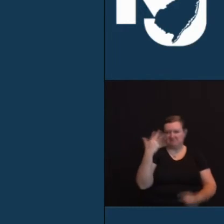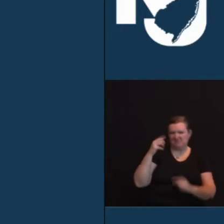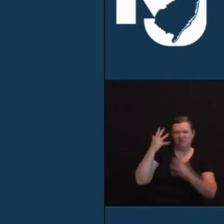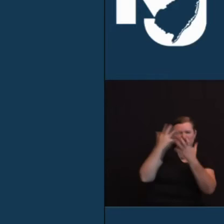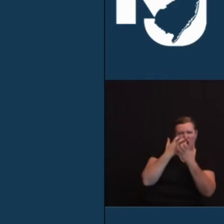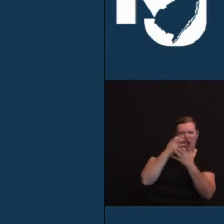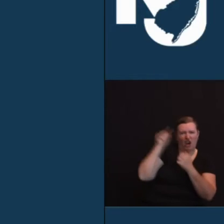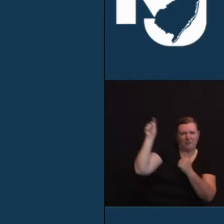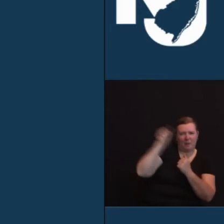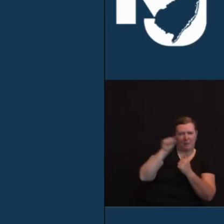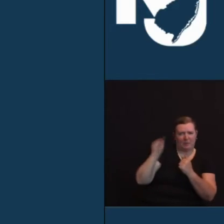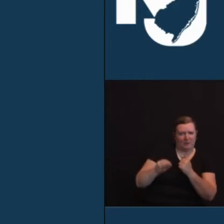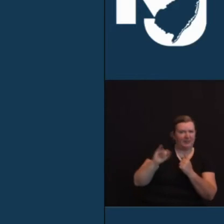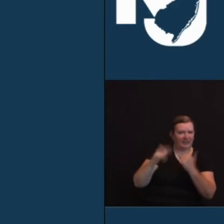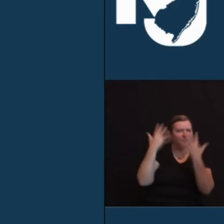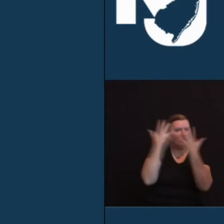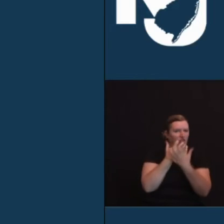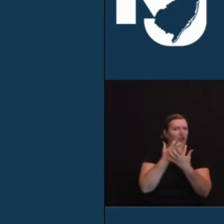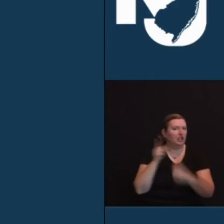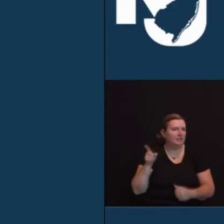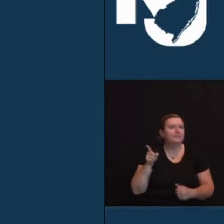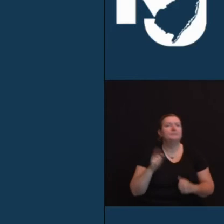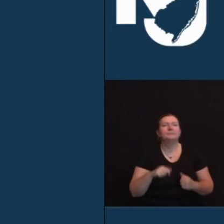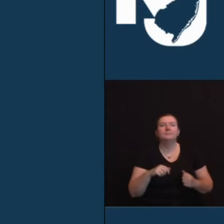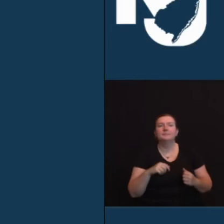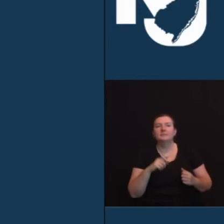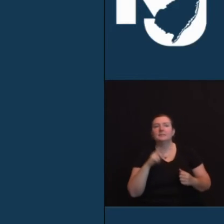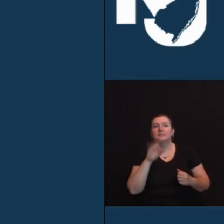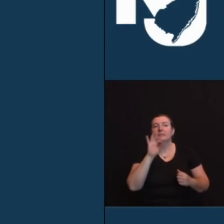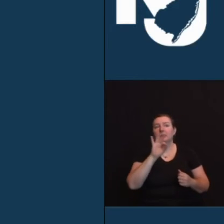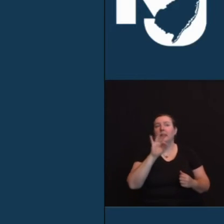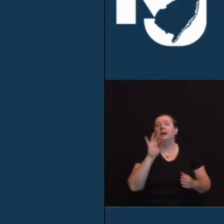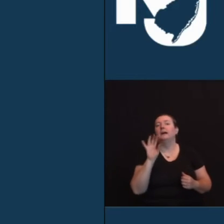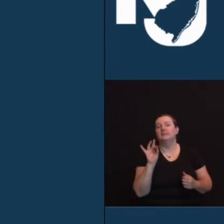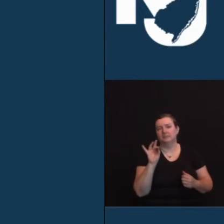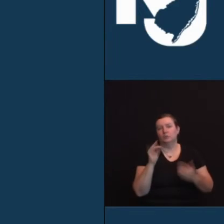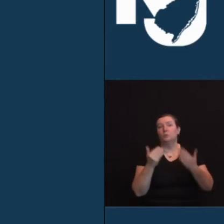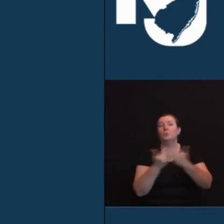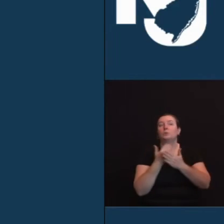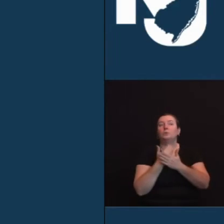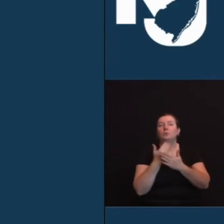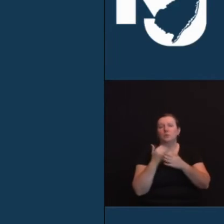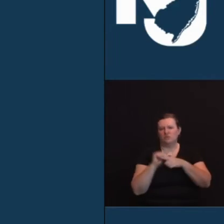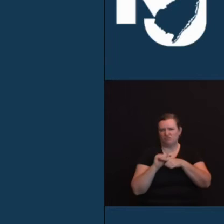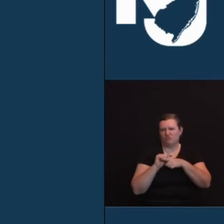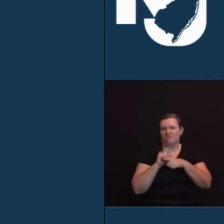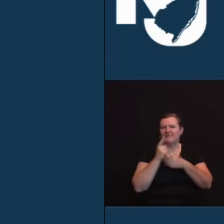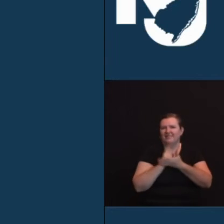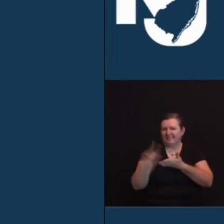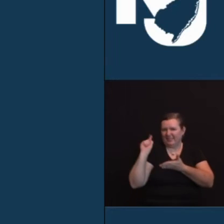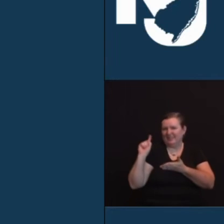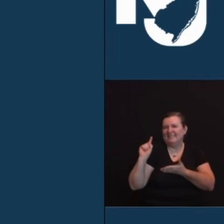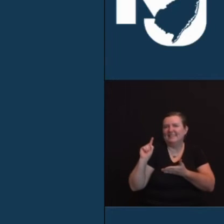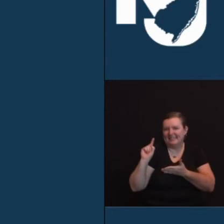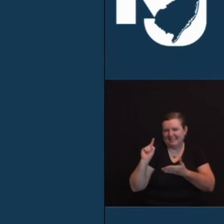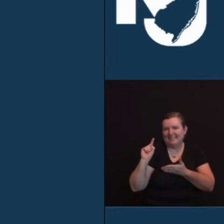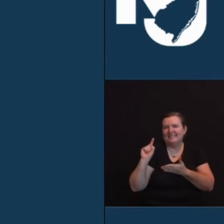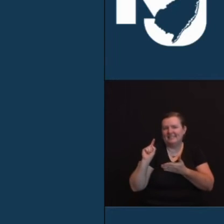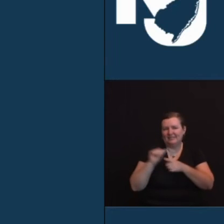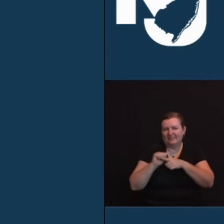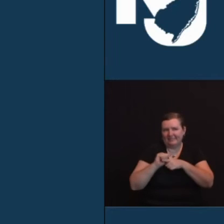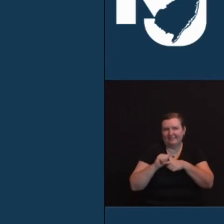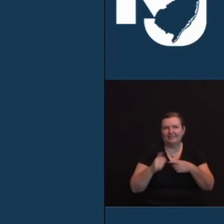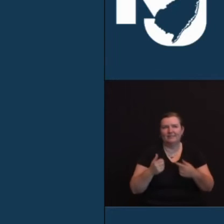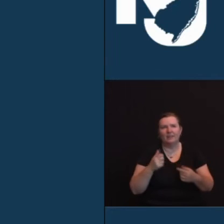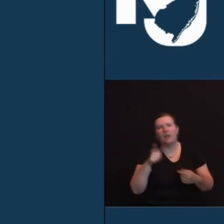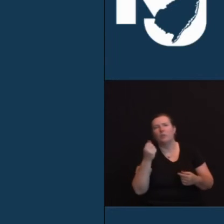started their training 1 week ago today and will be deployed as they complete it. And an additional 12 surge capacity tracers were